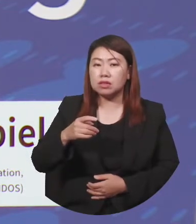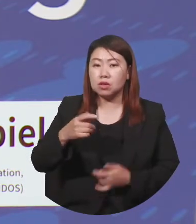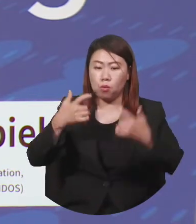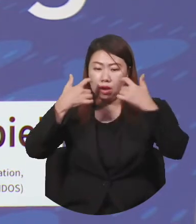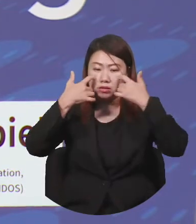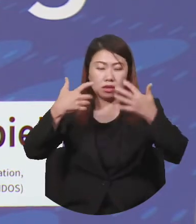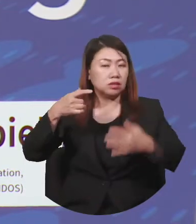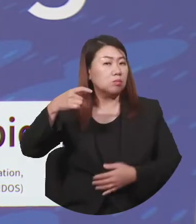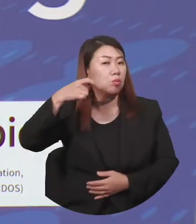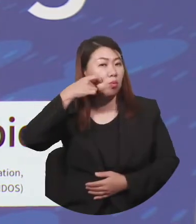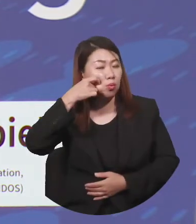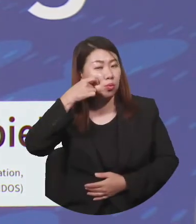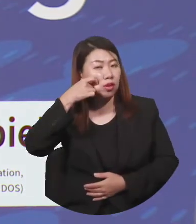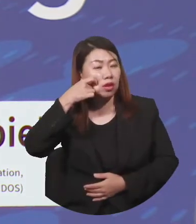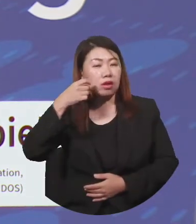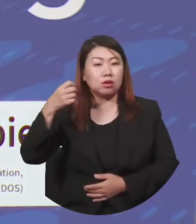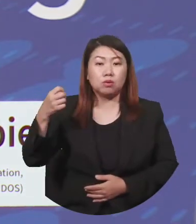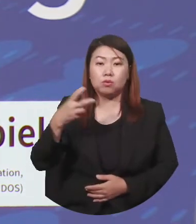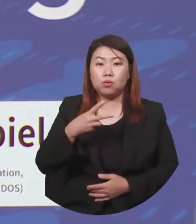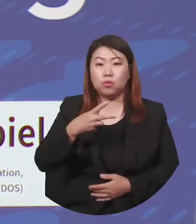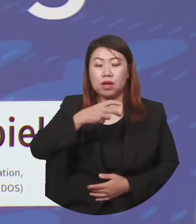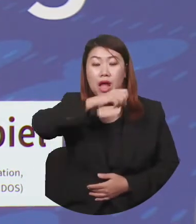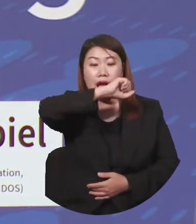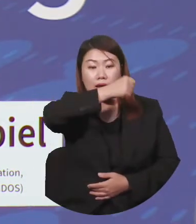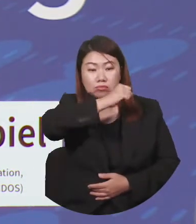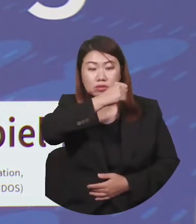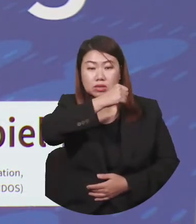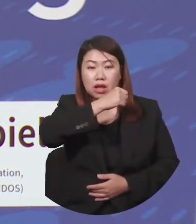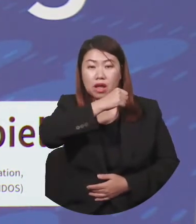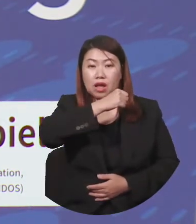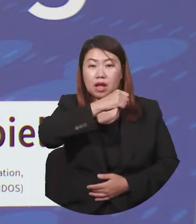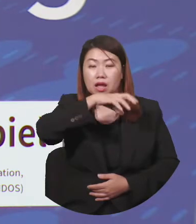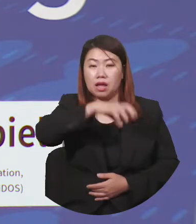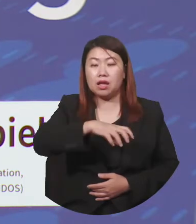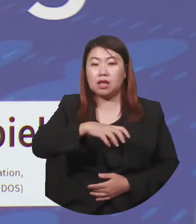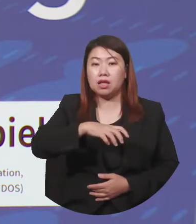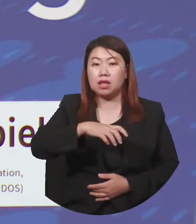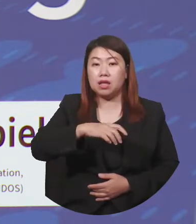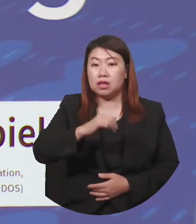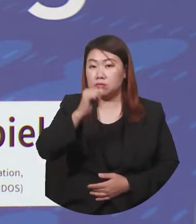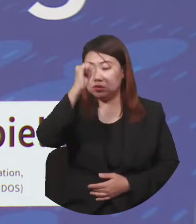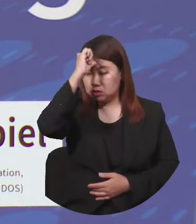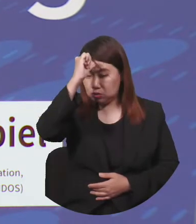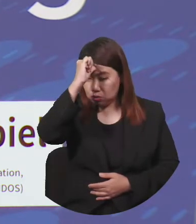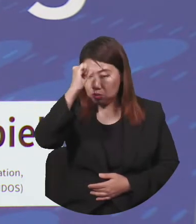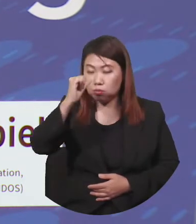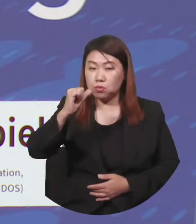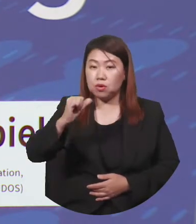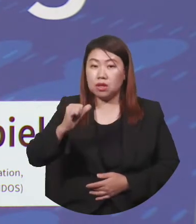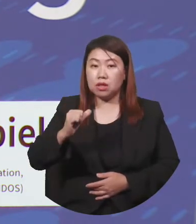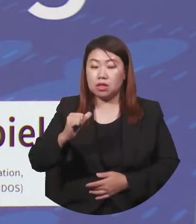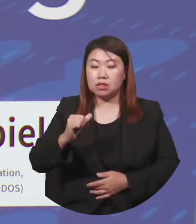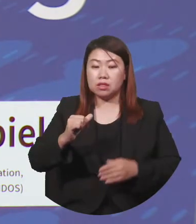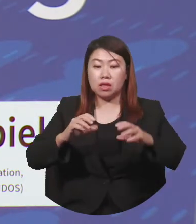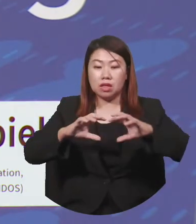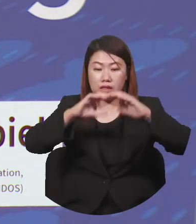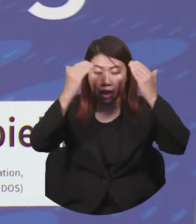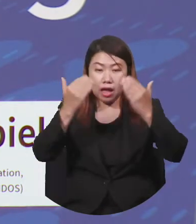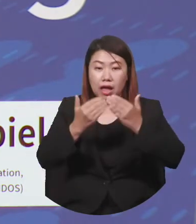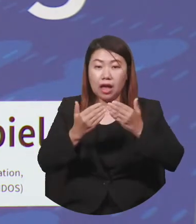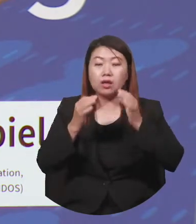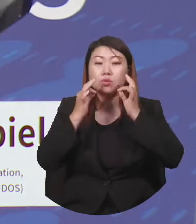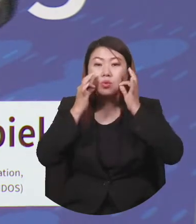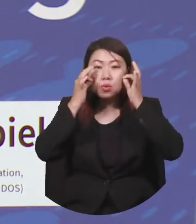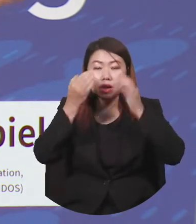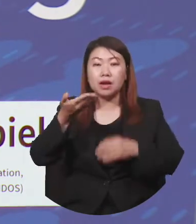Africa, they came up with something like a definition, but and from non-BRICS countries,